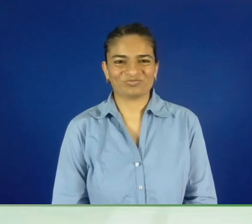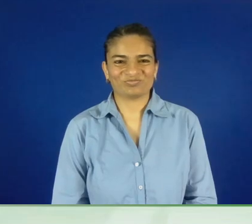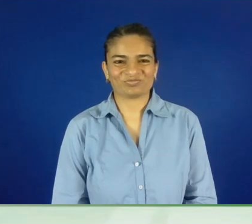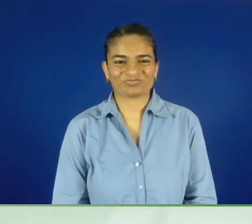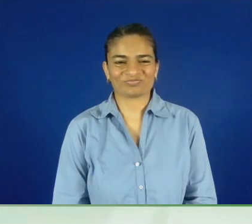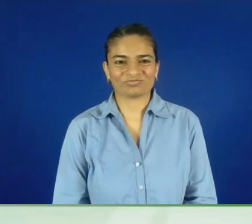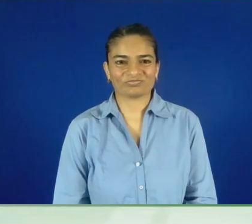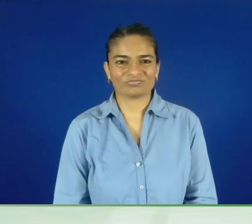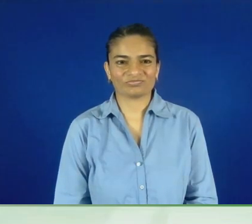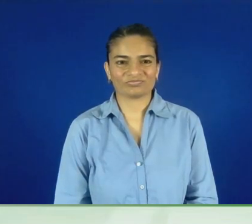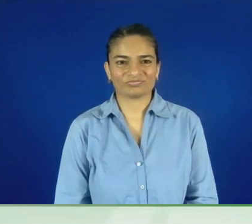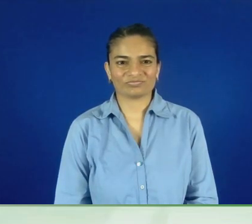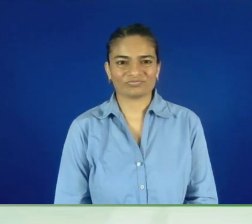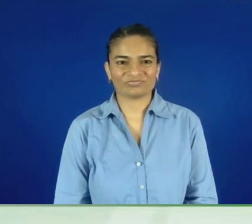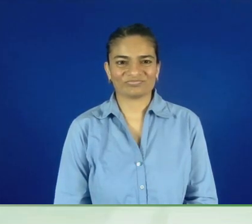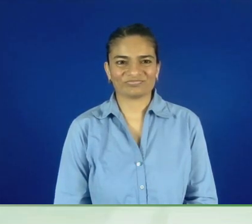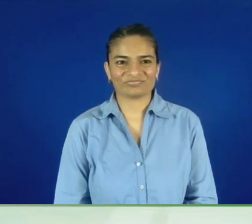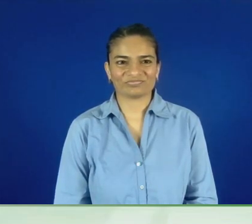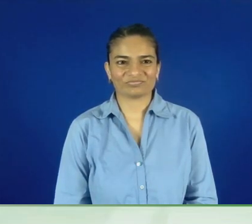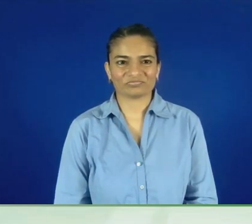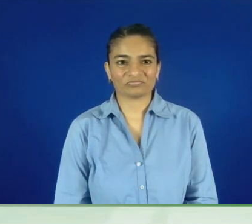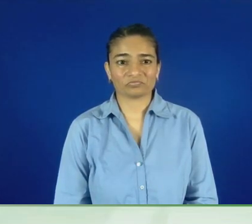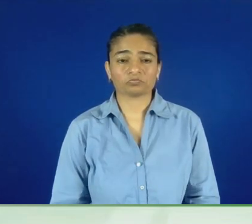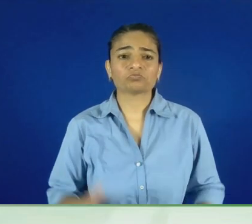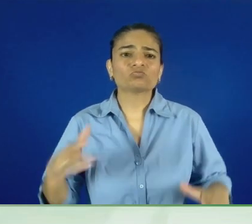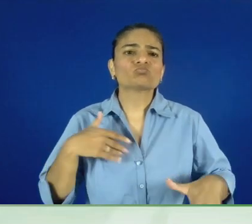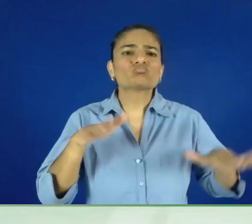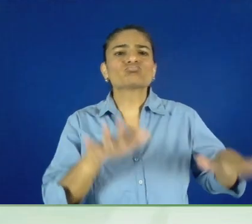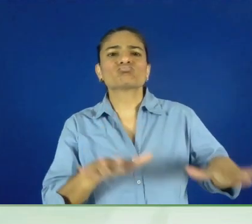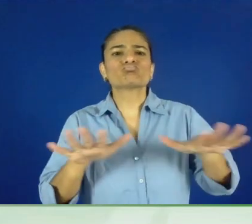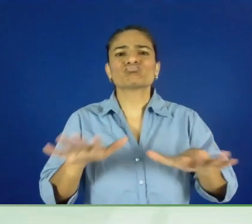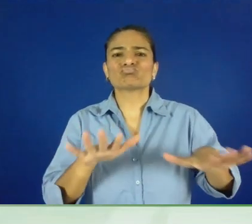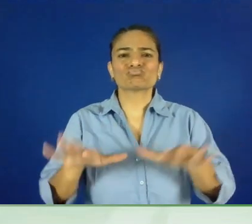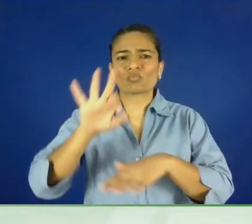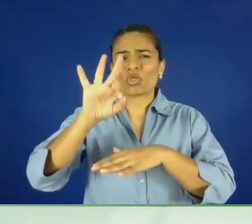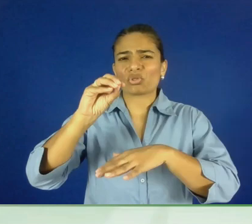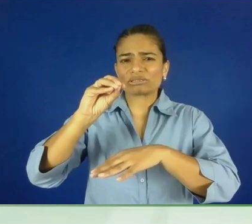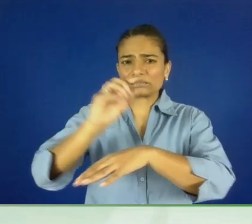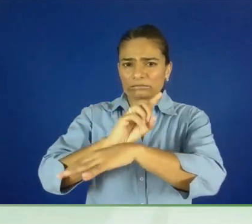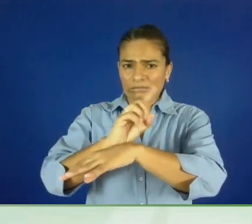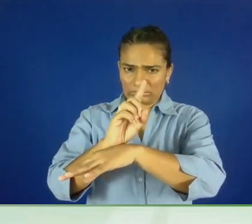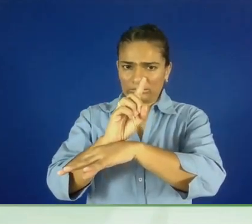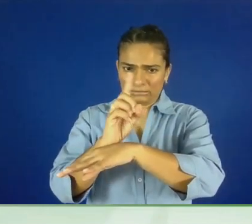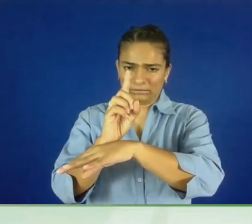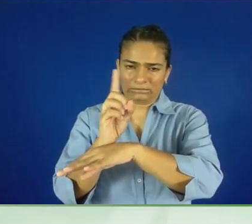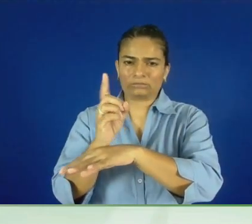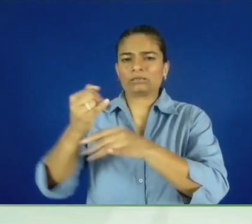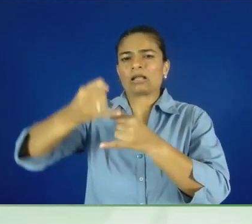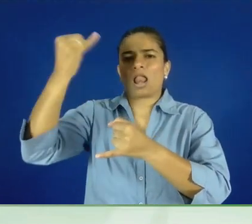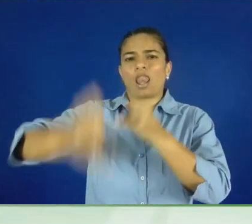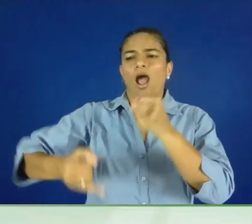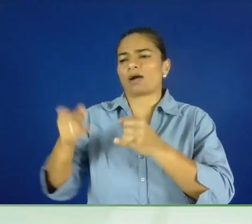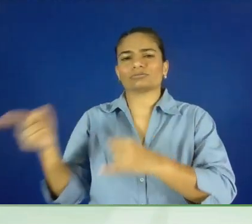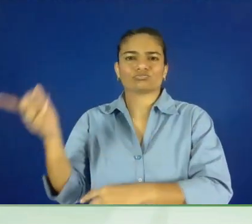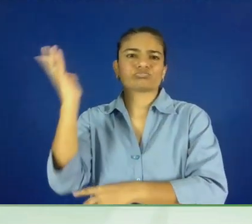We are just hanging on for another 30 seconds for our final speaker, who clearly wants to make a